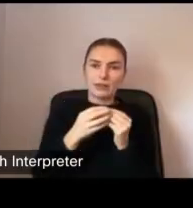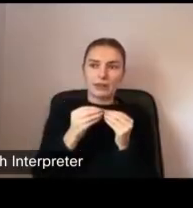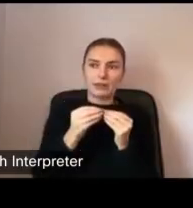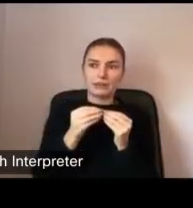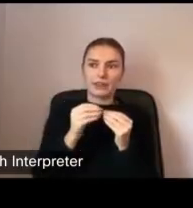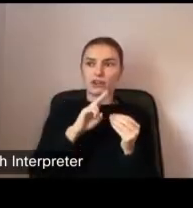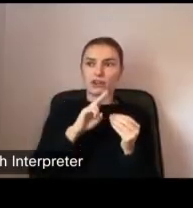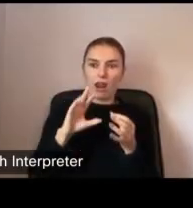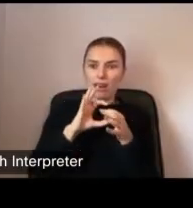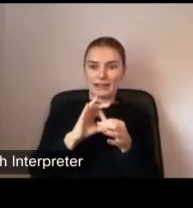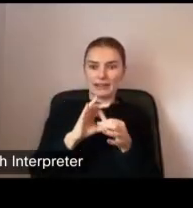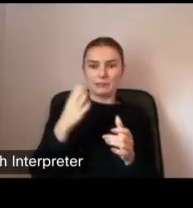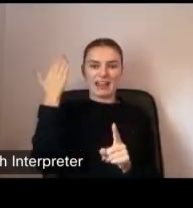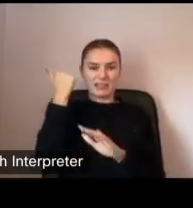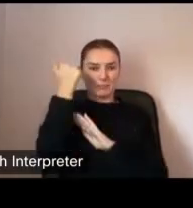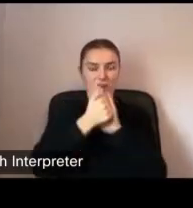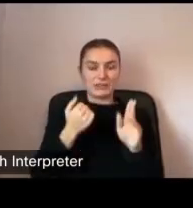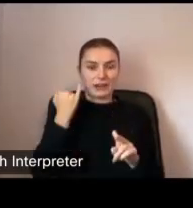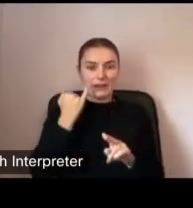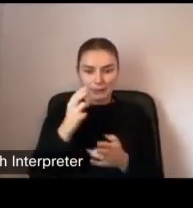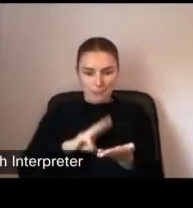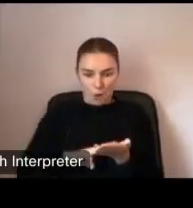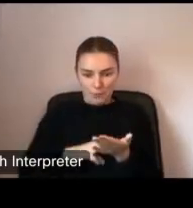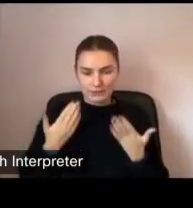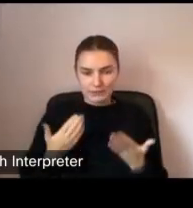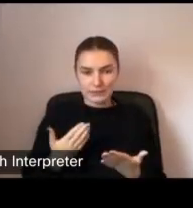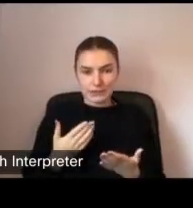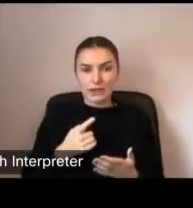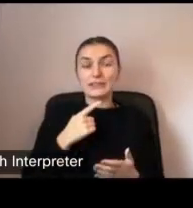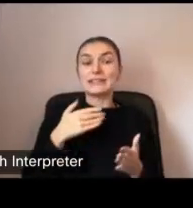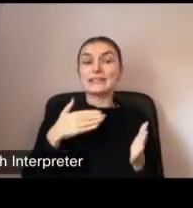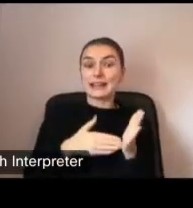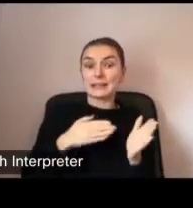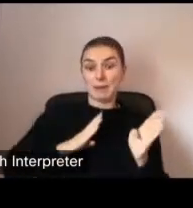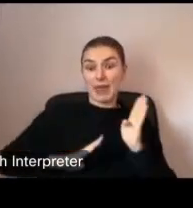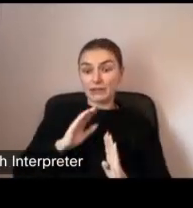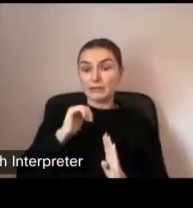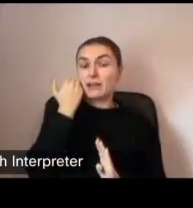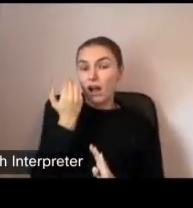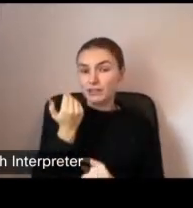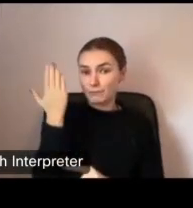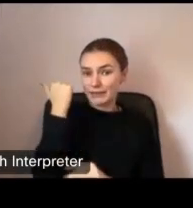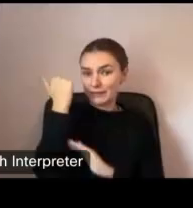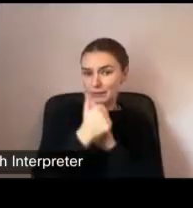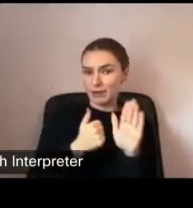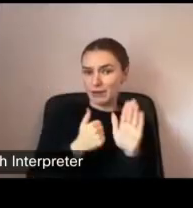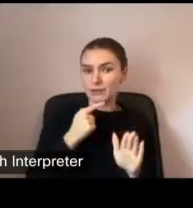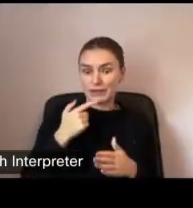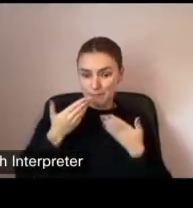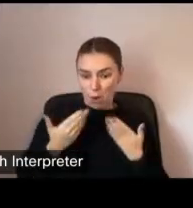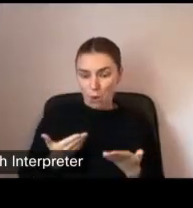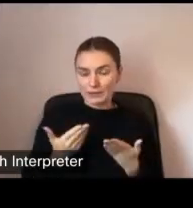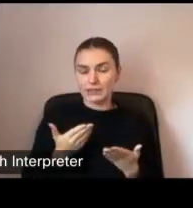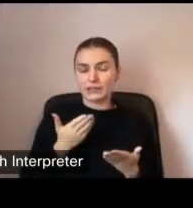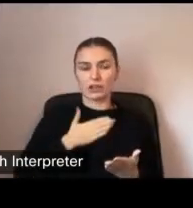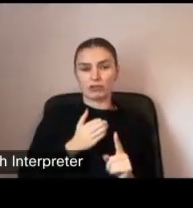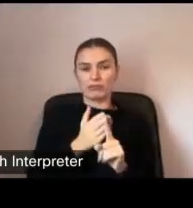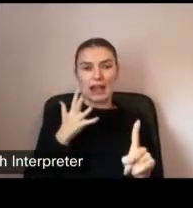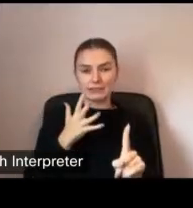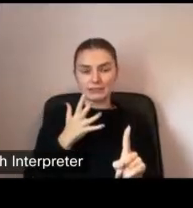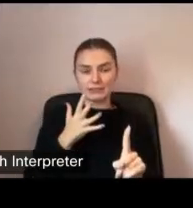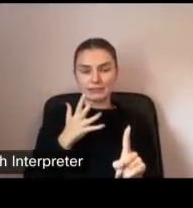in the moment. Even though it's been determined by past experience, in the moment they're reacting. They see it all about